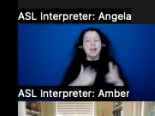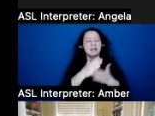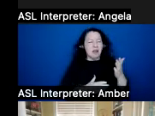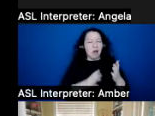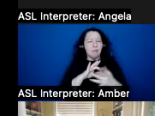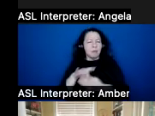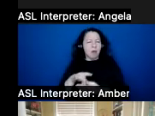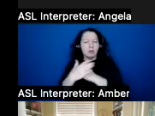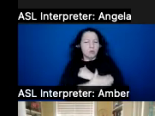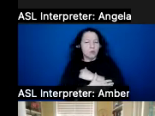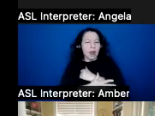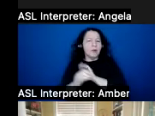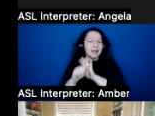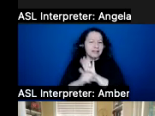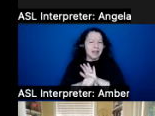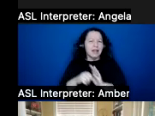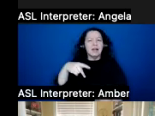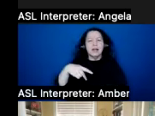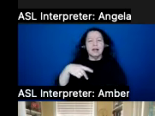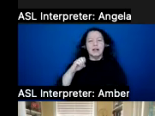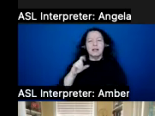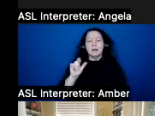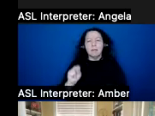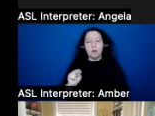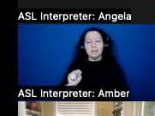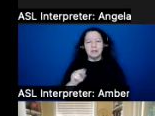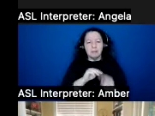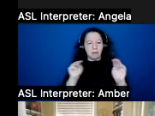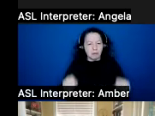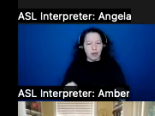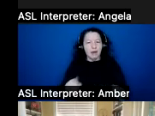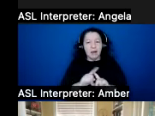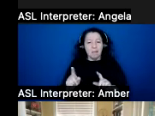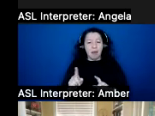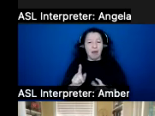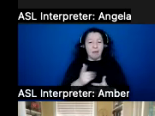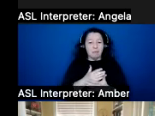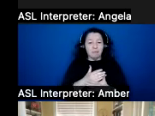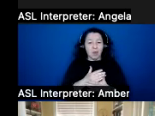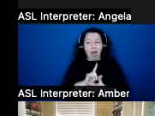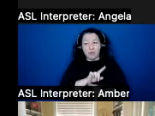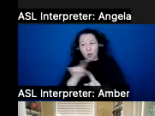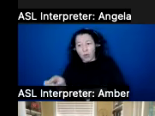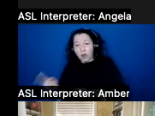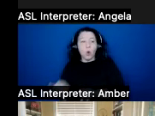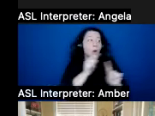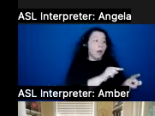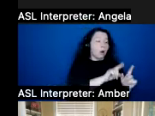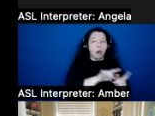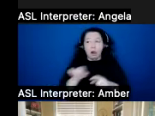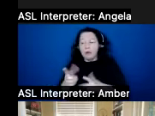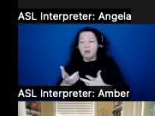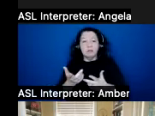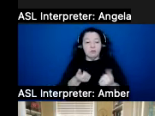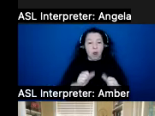state, which is Polson, Montana. And so like getting even bounced back and forth, like, and trying to really understand the details of where